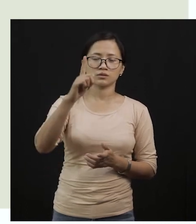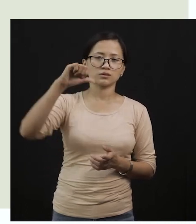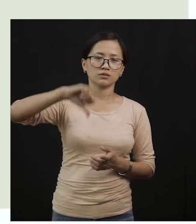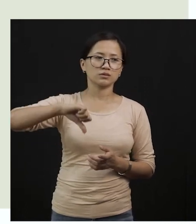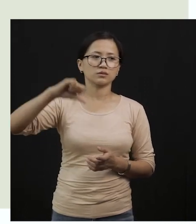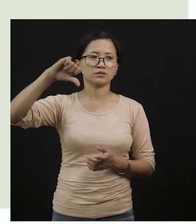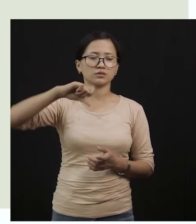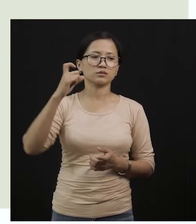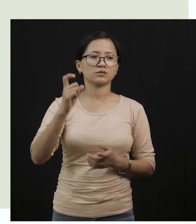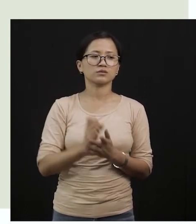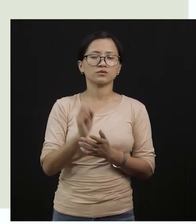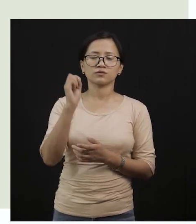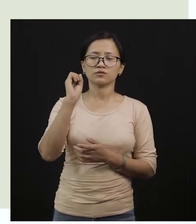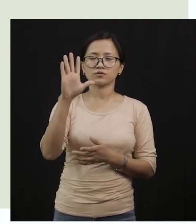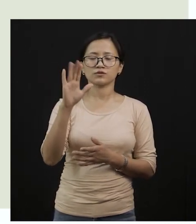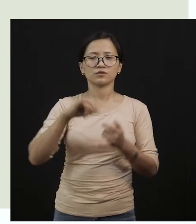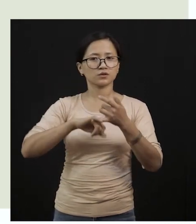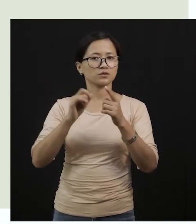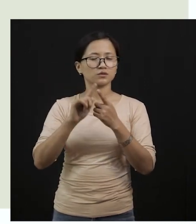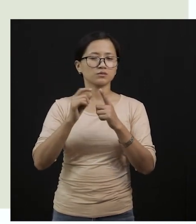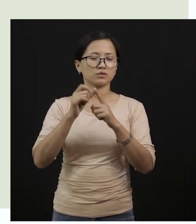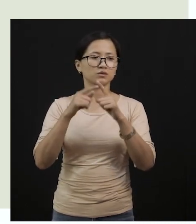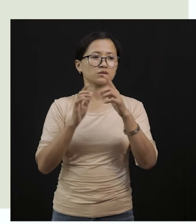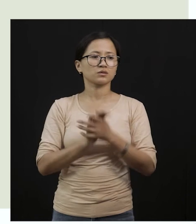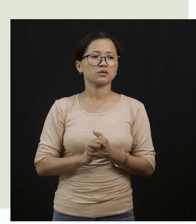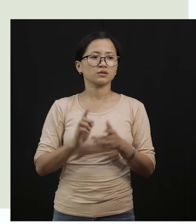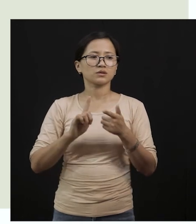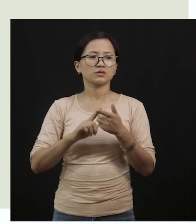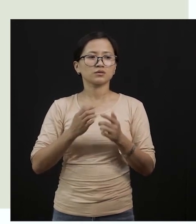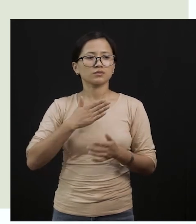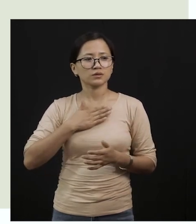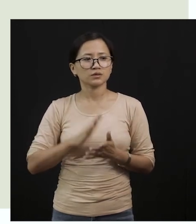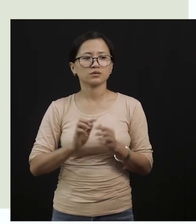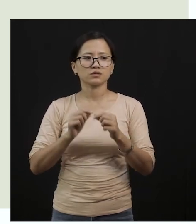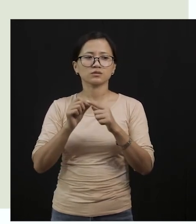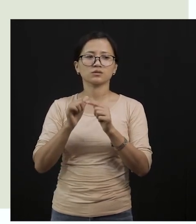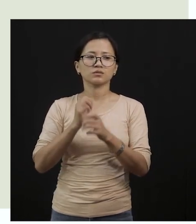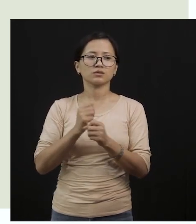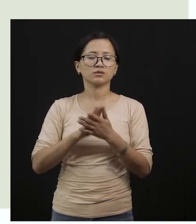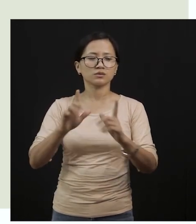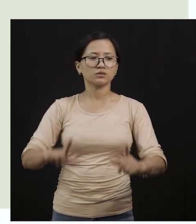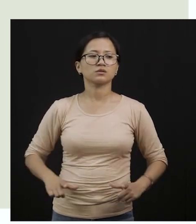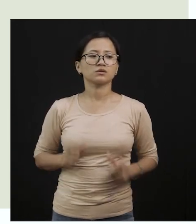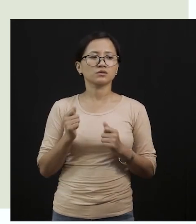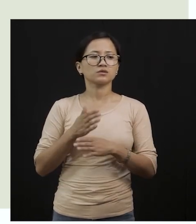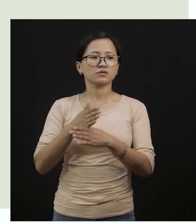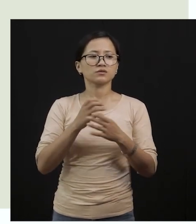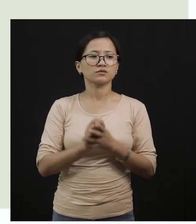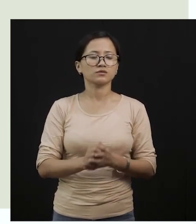1997 on 5th September. She lived a very humble and exemplary life. Her faith helped her to spread